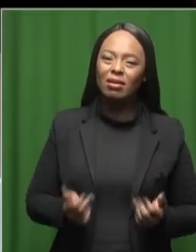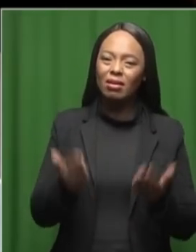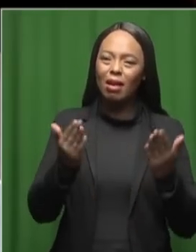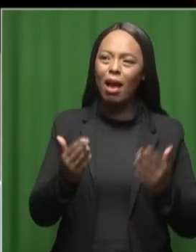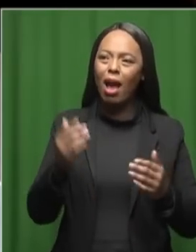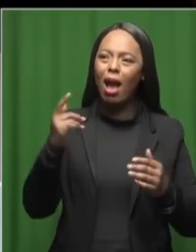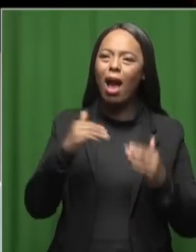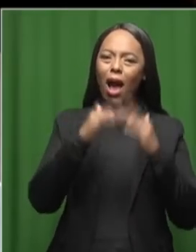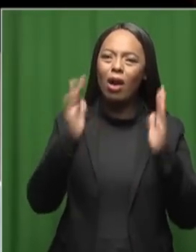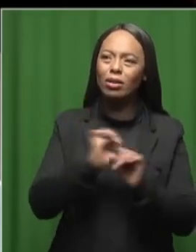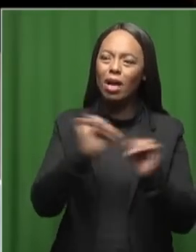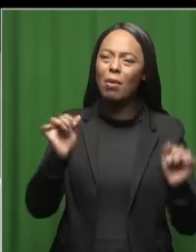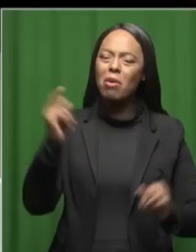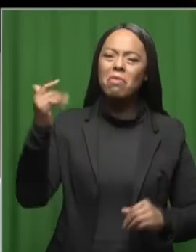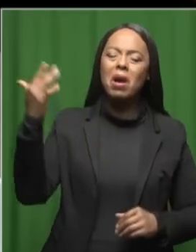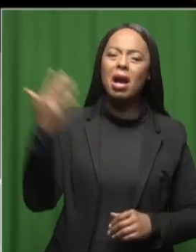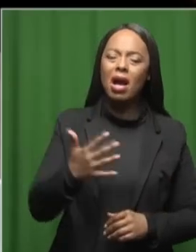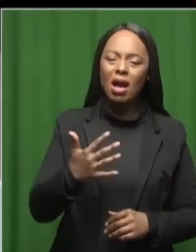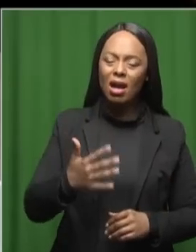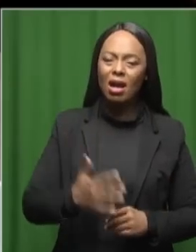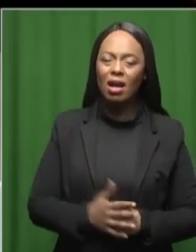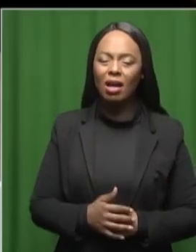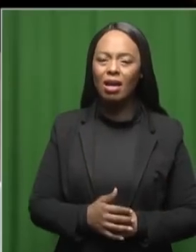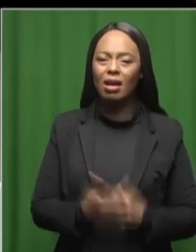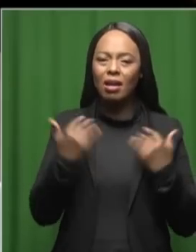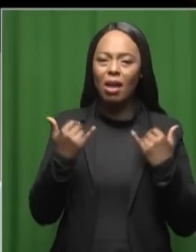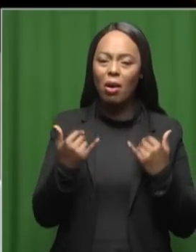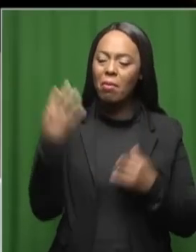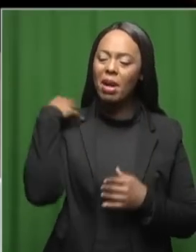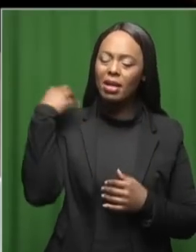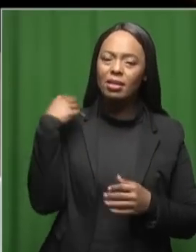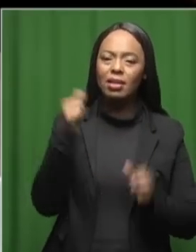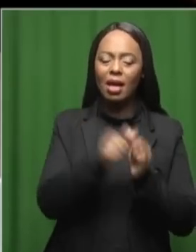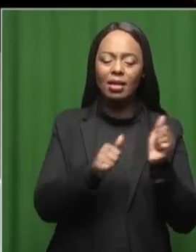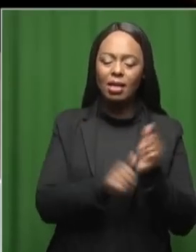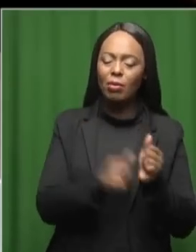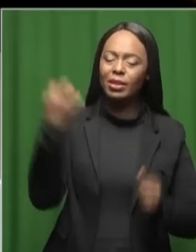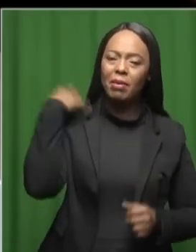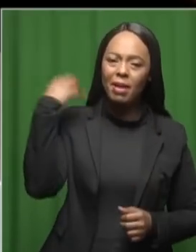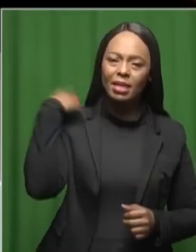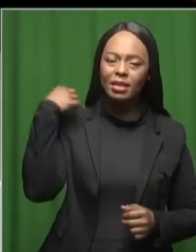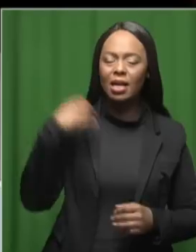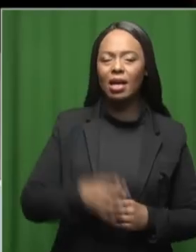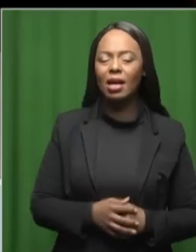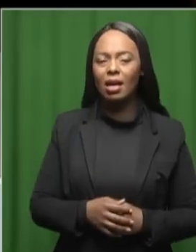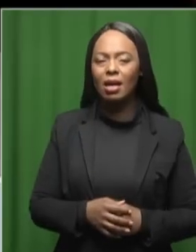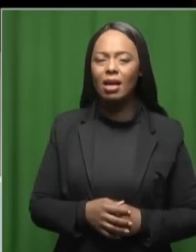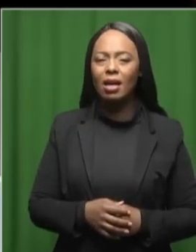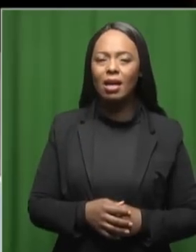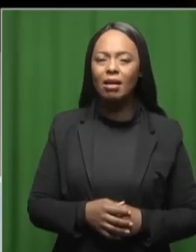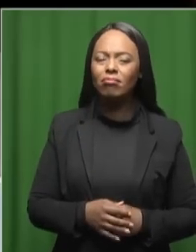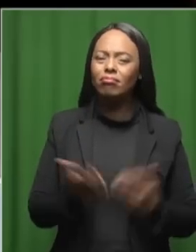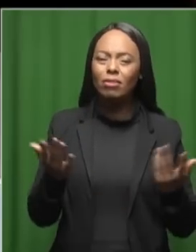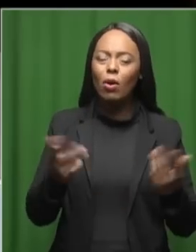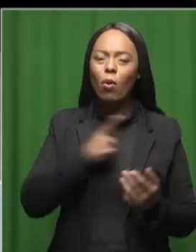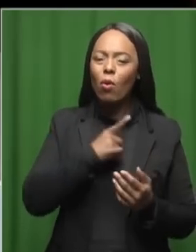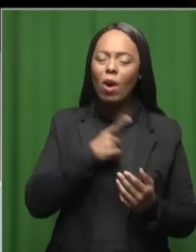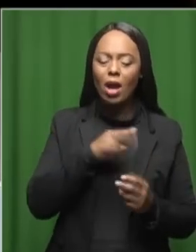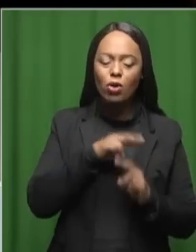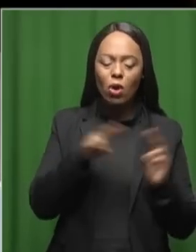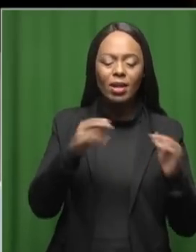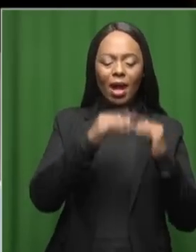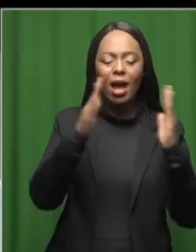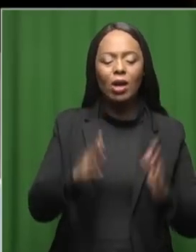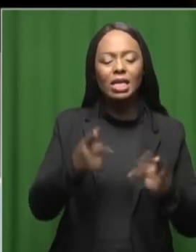mansions that are occupied, as we say, by these government ministers and deputy ministers. Why can't these houses and properties be